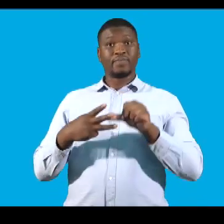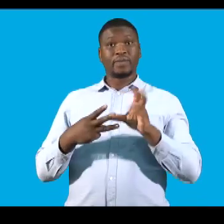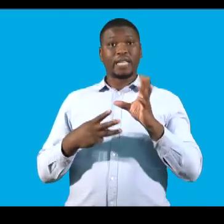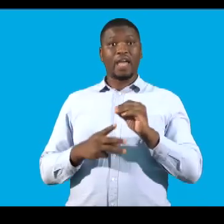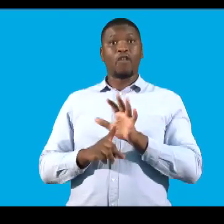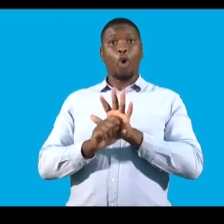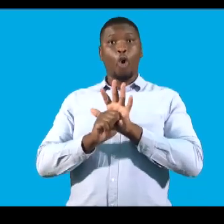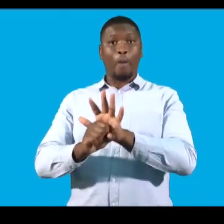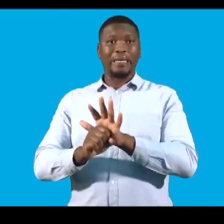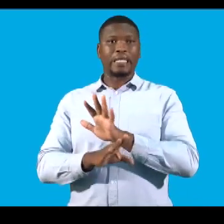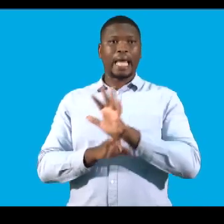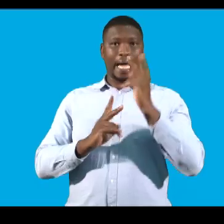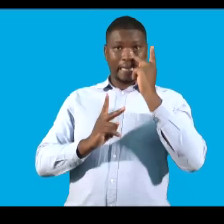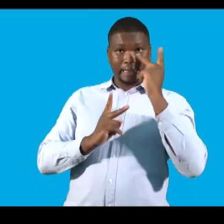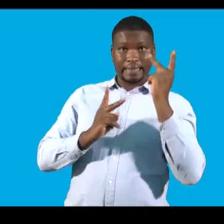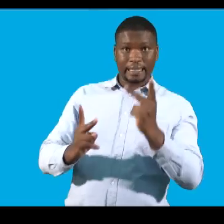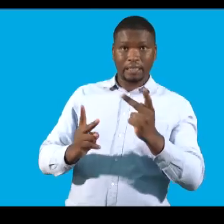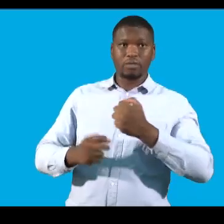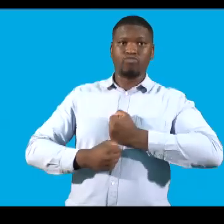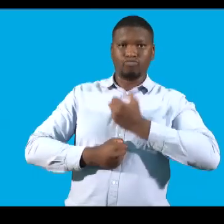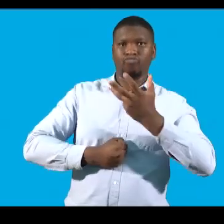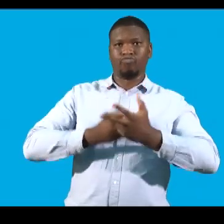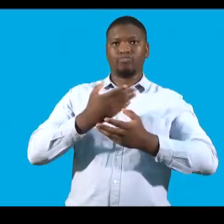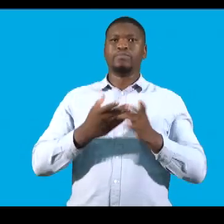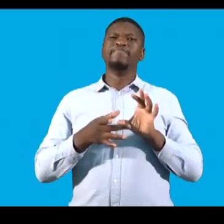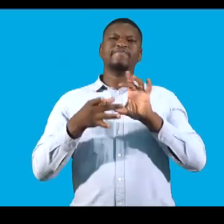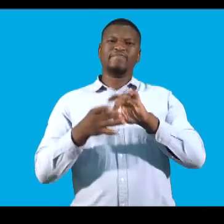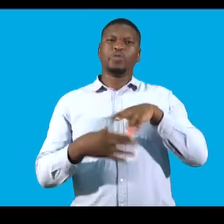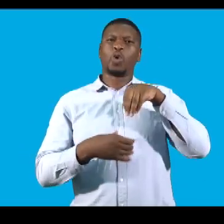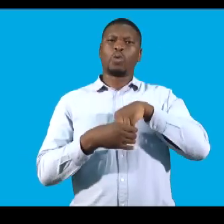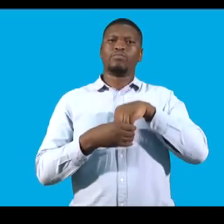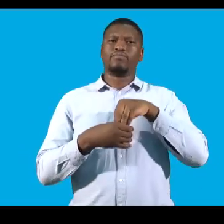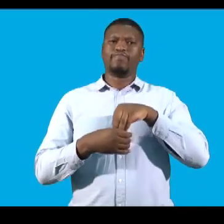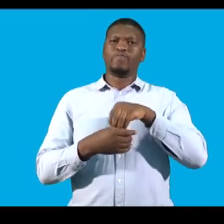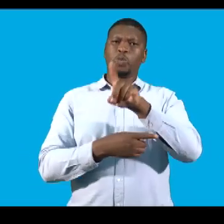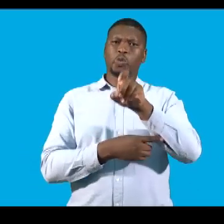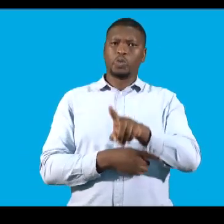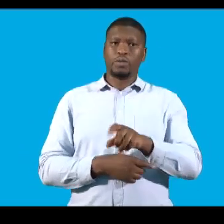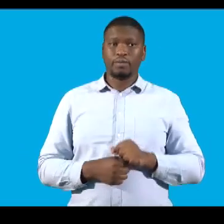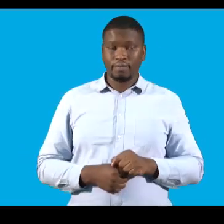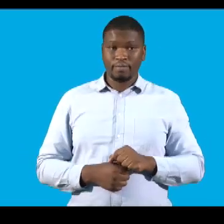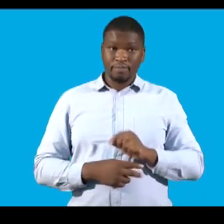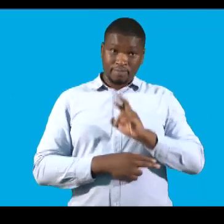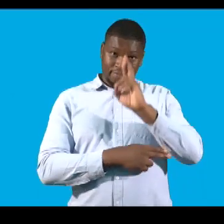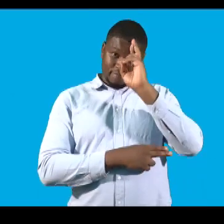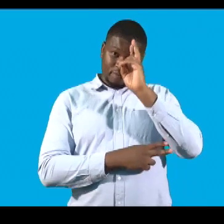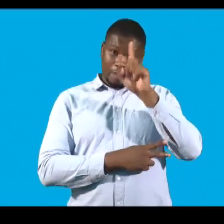compulsory unseen poem, which is also a contextual question. Remember, you must have some knowledge